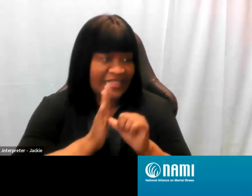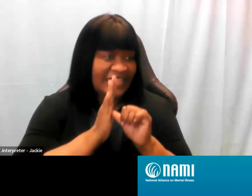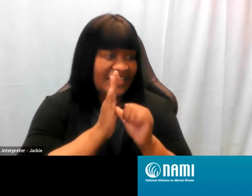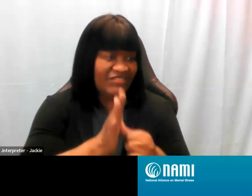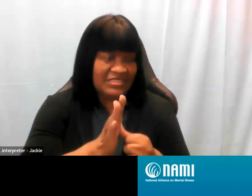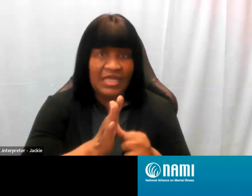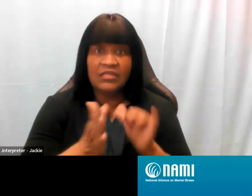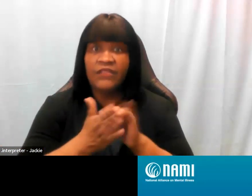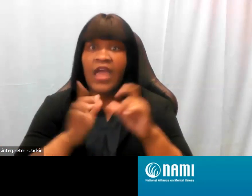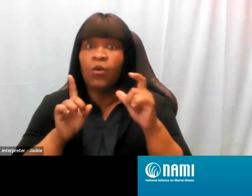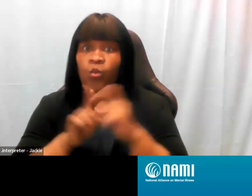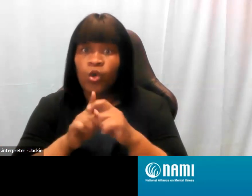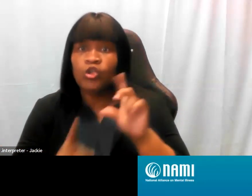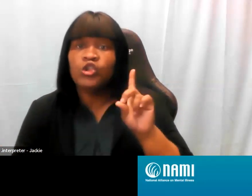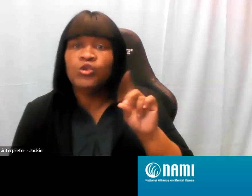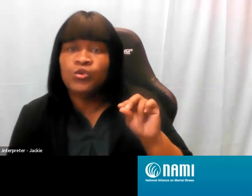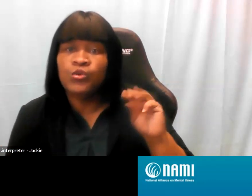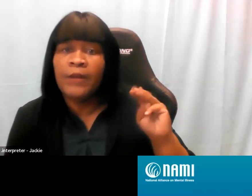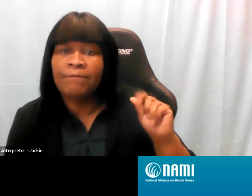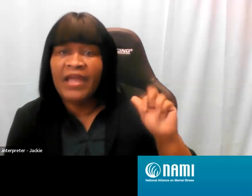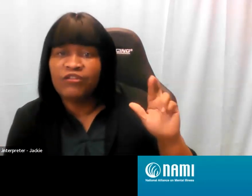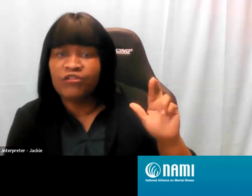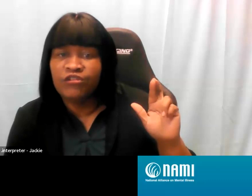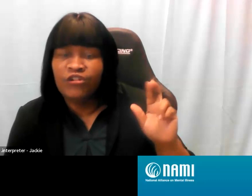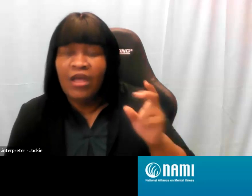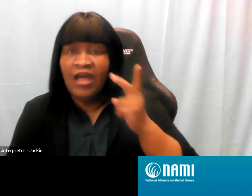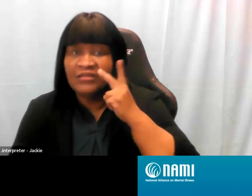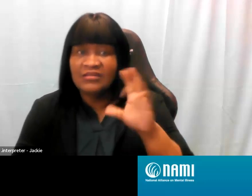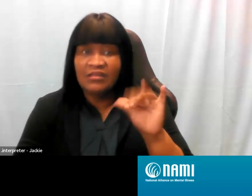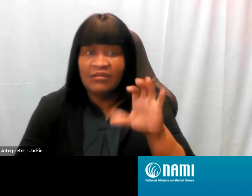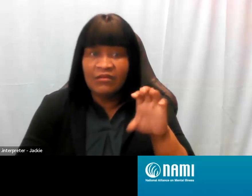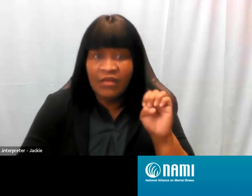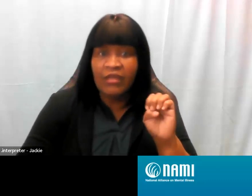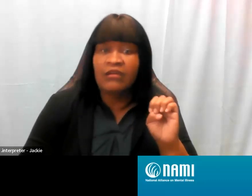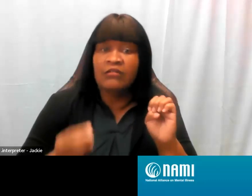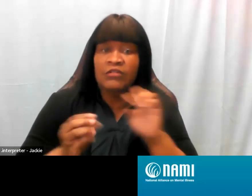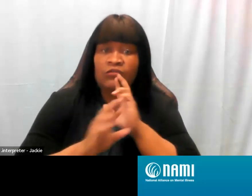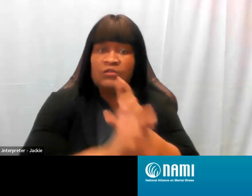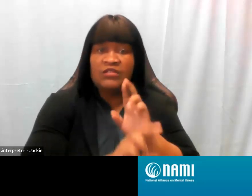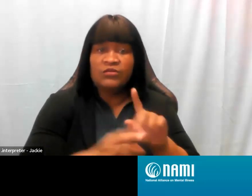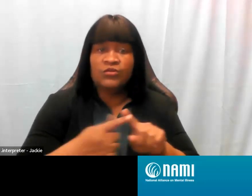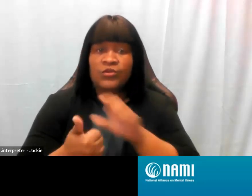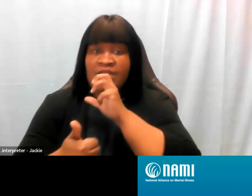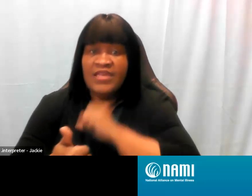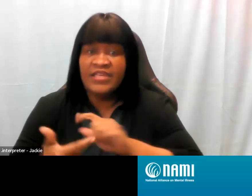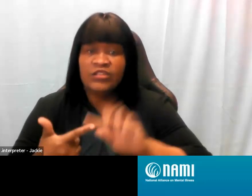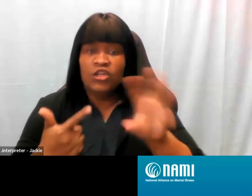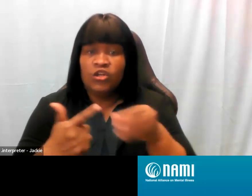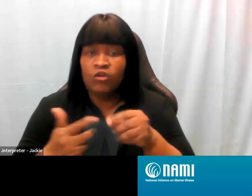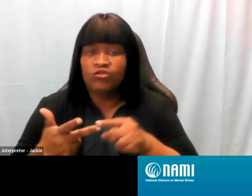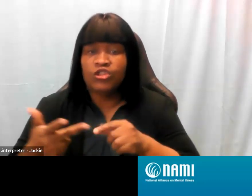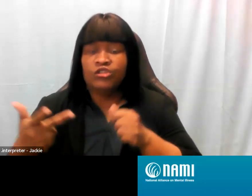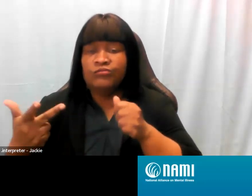that words do matter, I'm seeing, you know, care to responsive to age, culture, gender, sexual orientation, people